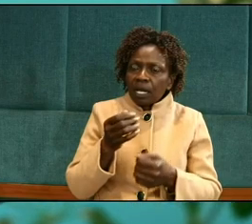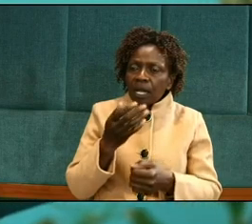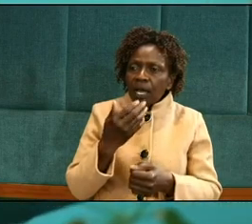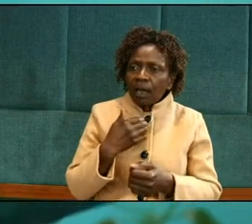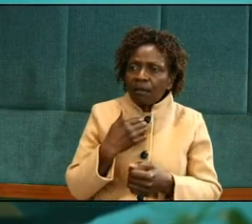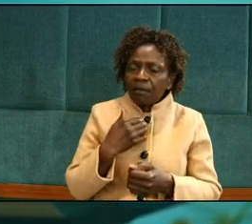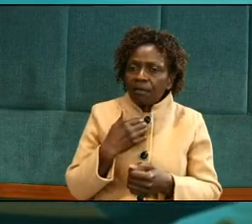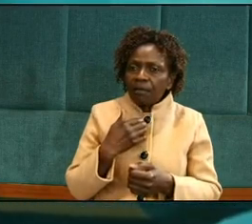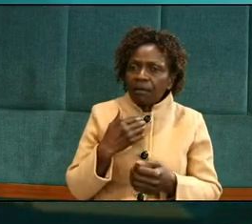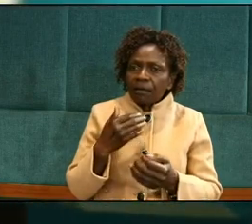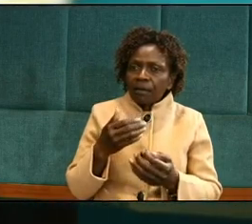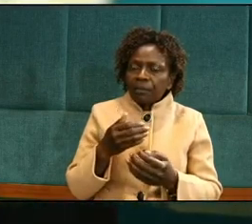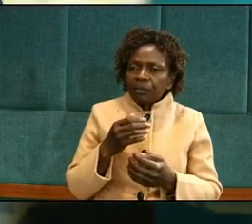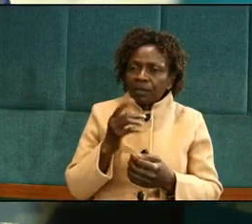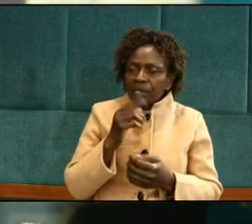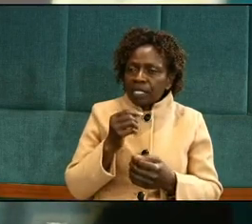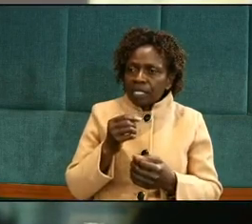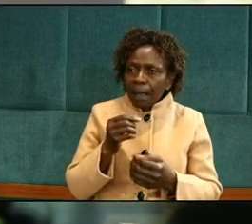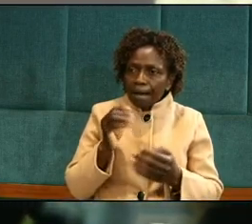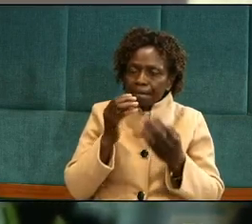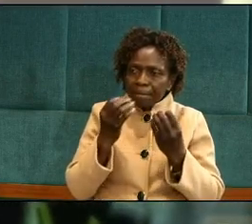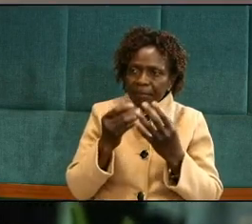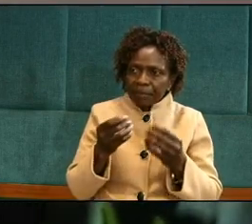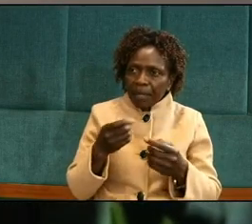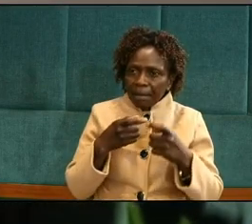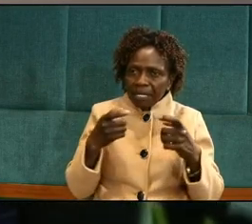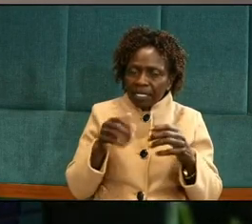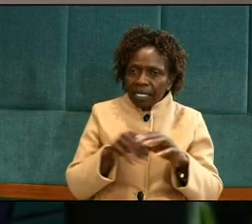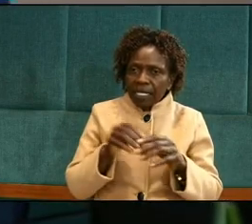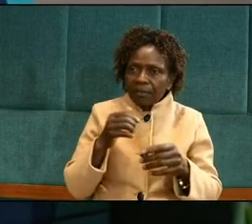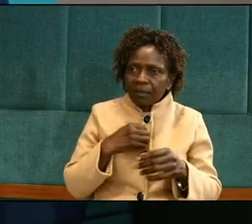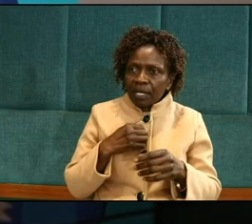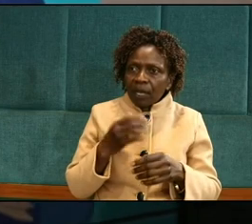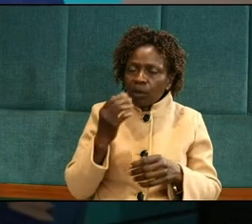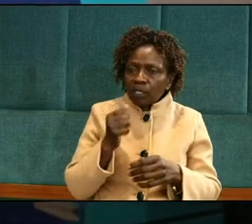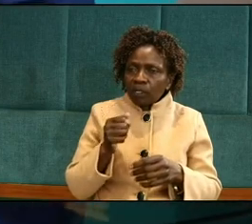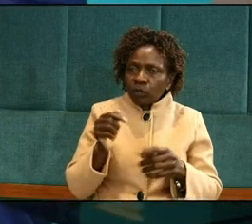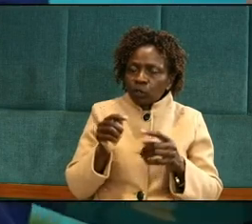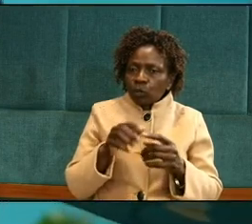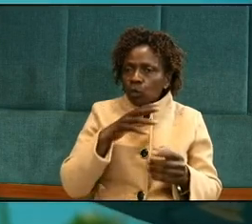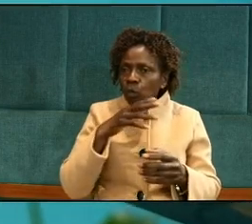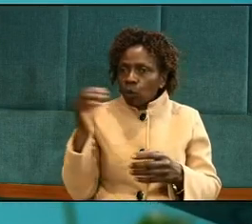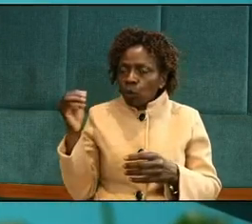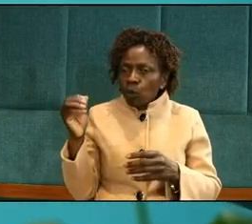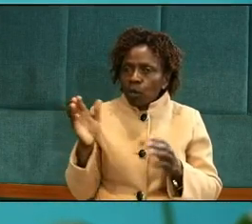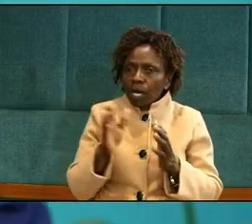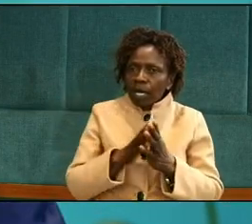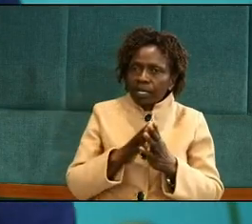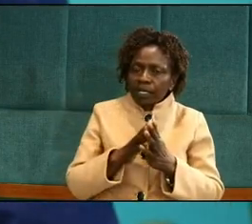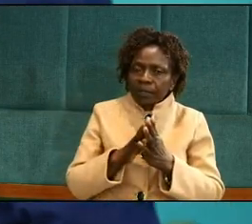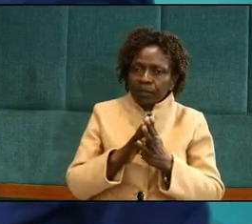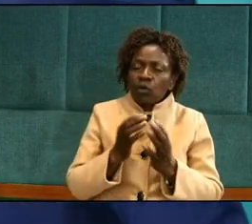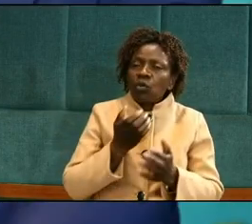much bitterness and hurt in me. I want to go and reconcile with my